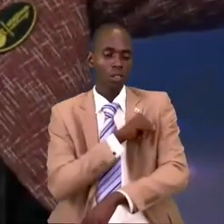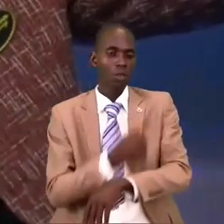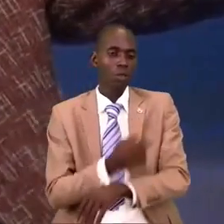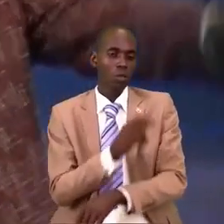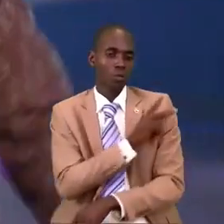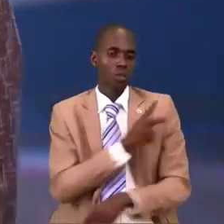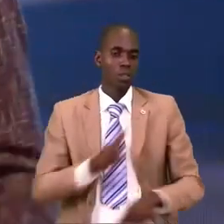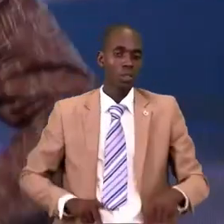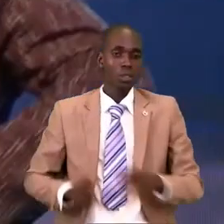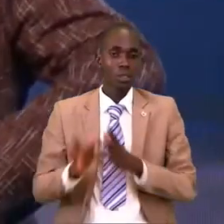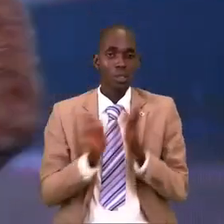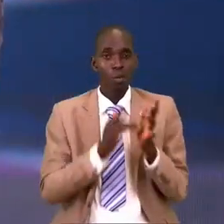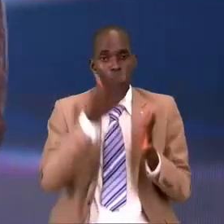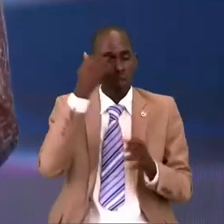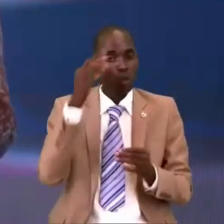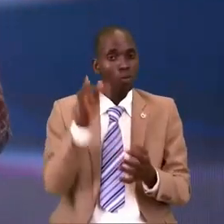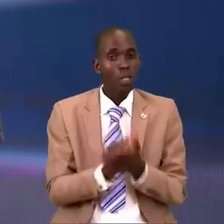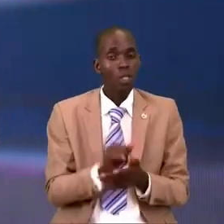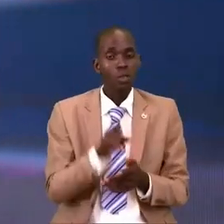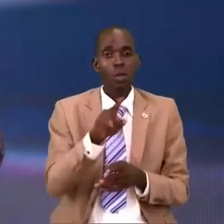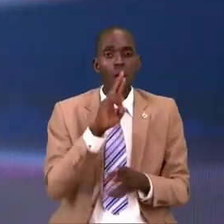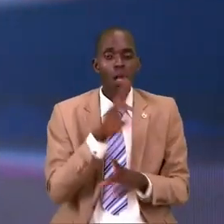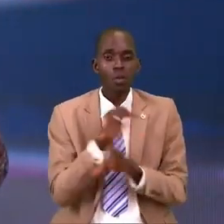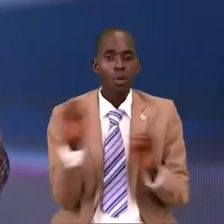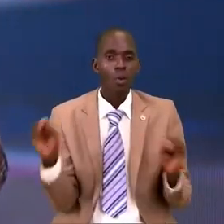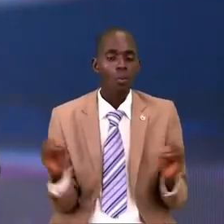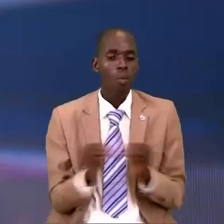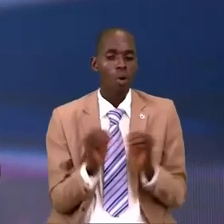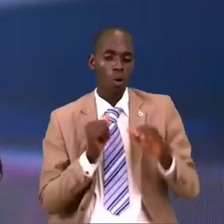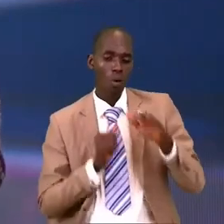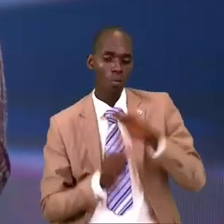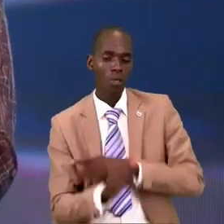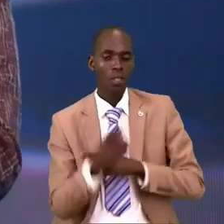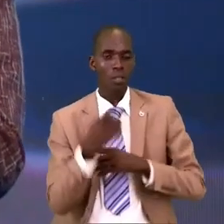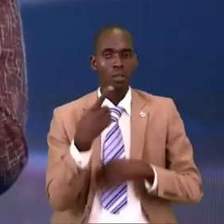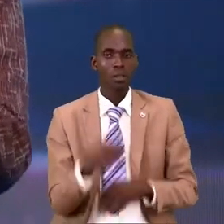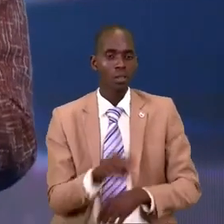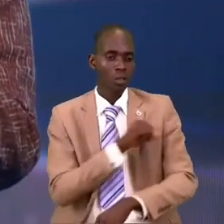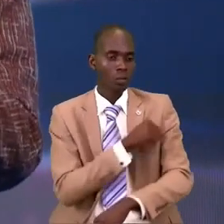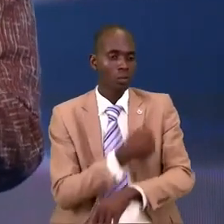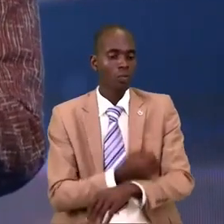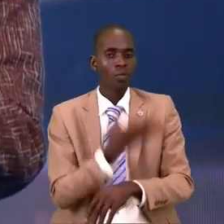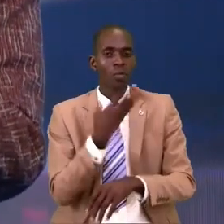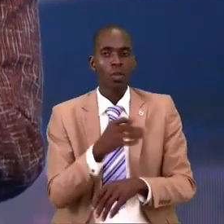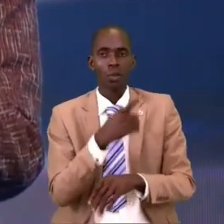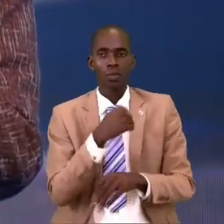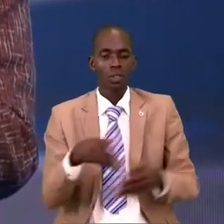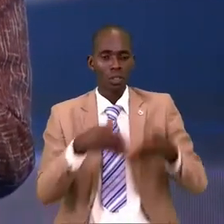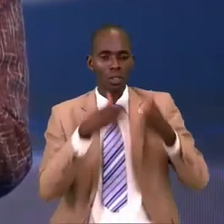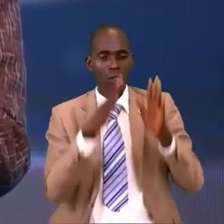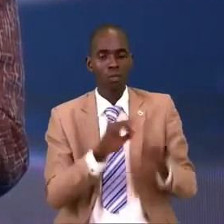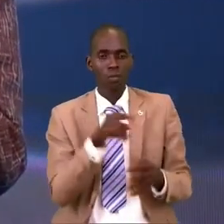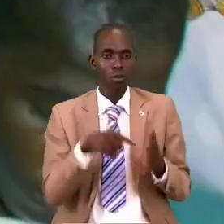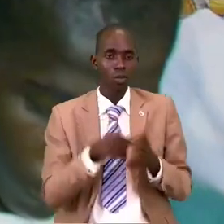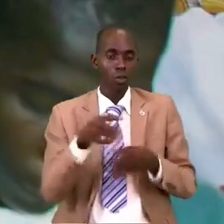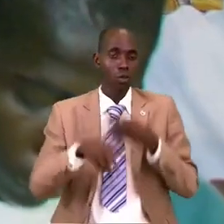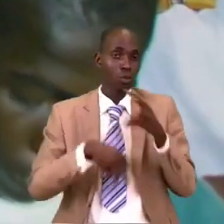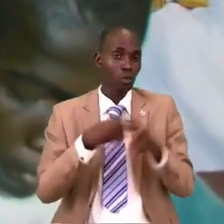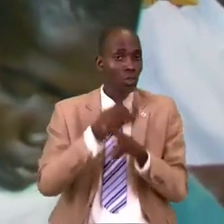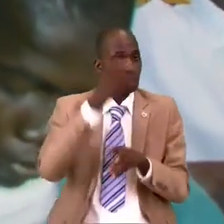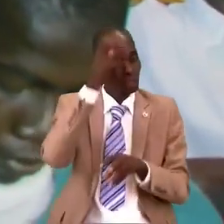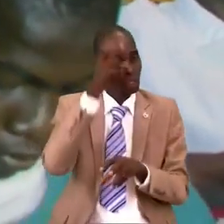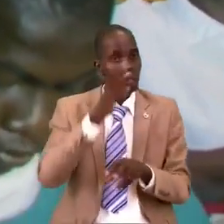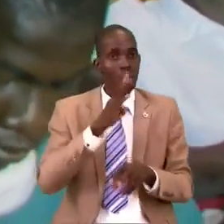Be not conformed to this world, but be transformed by the renewing of your